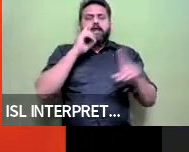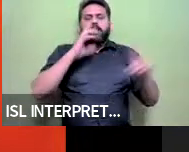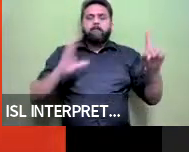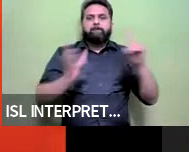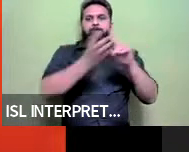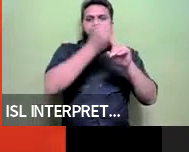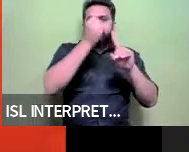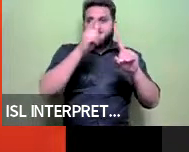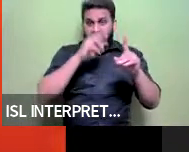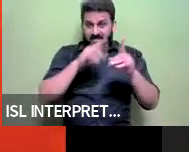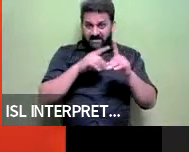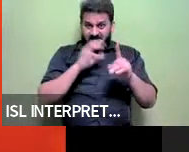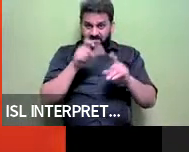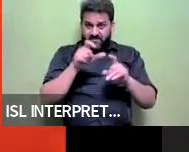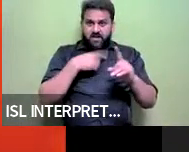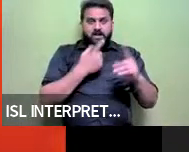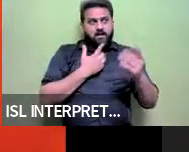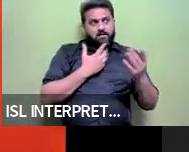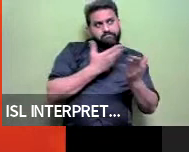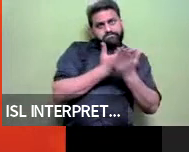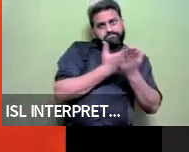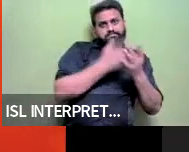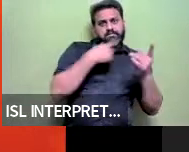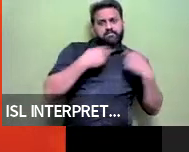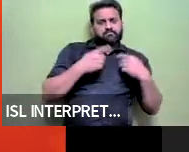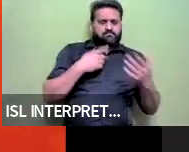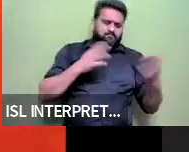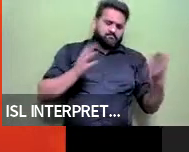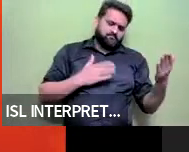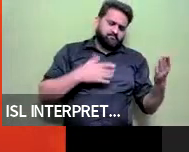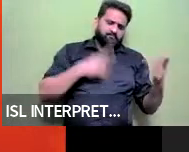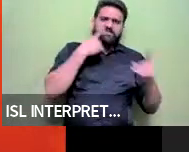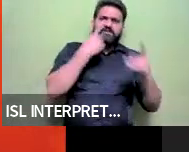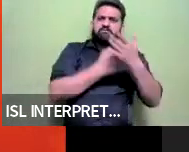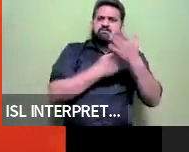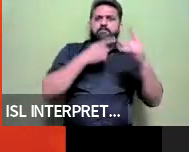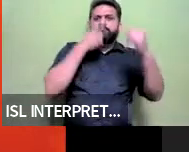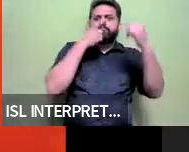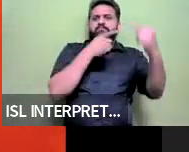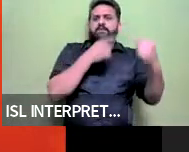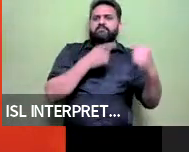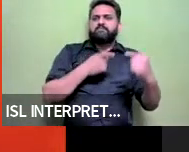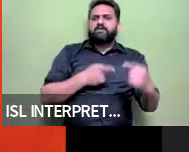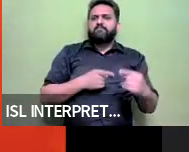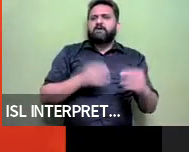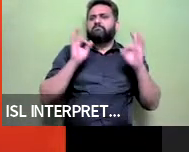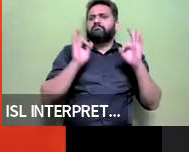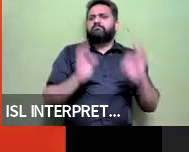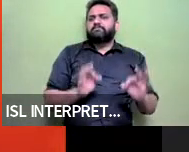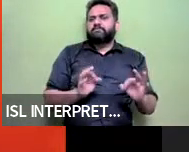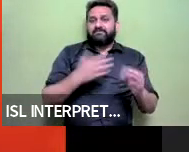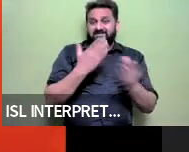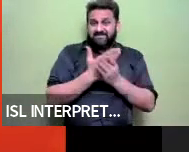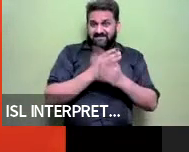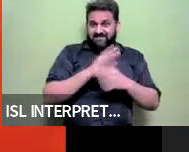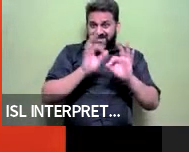are holding the hands of tribunal, taking them to the right spot, reading it the document, and read